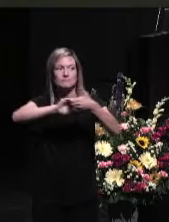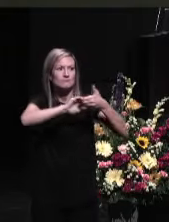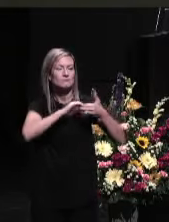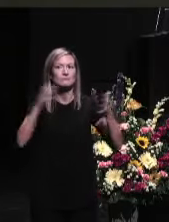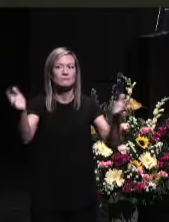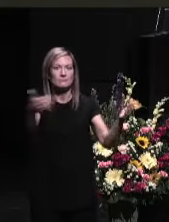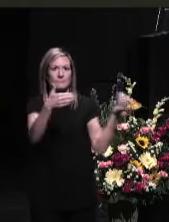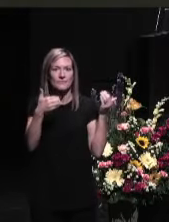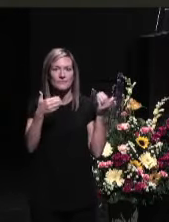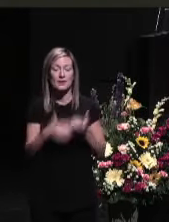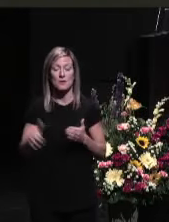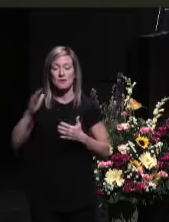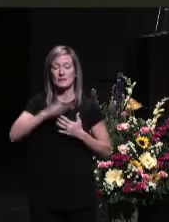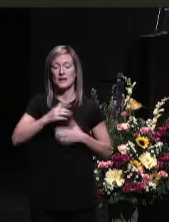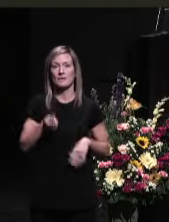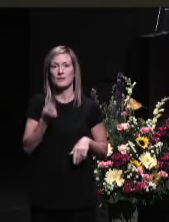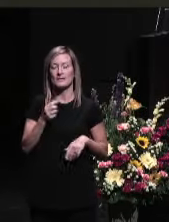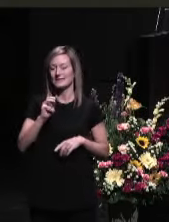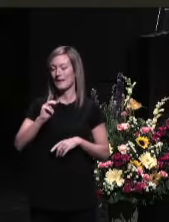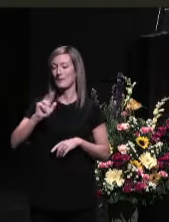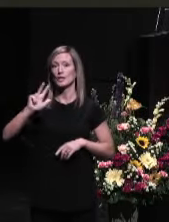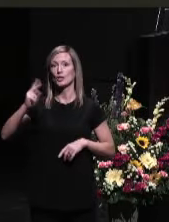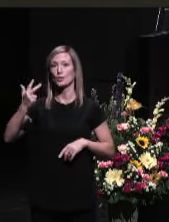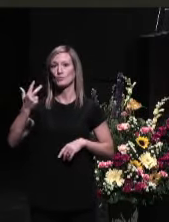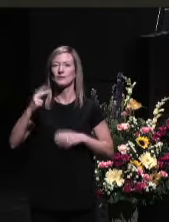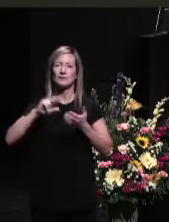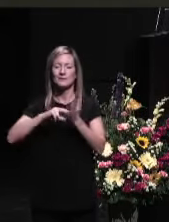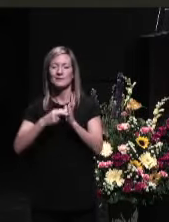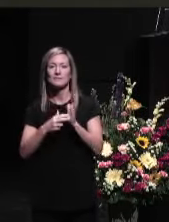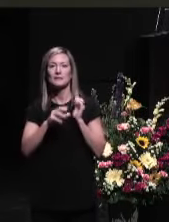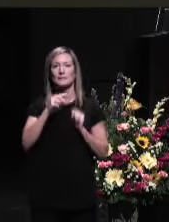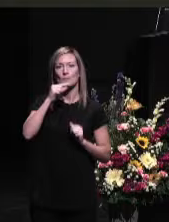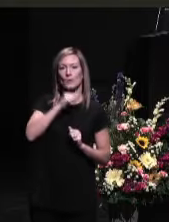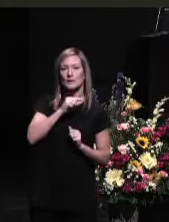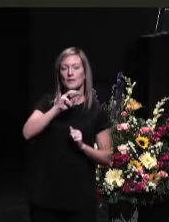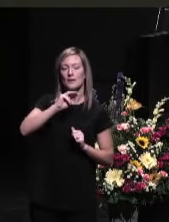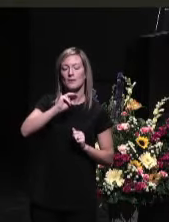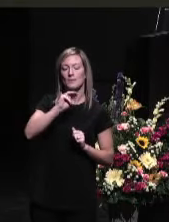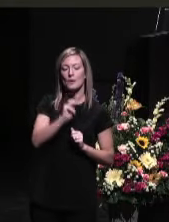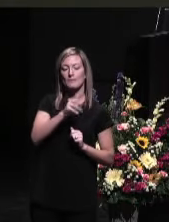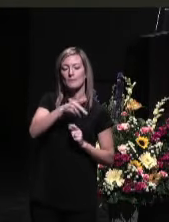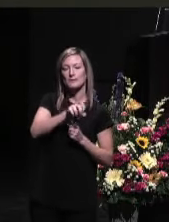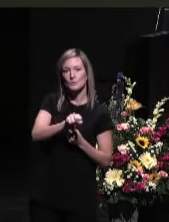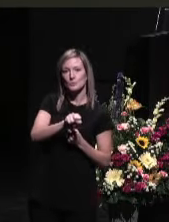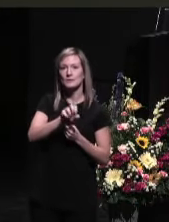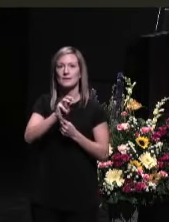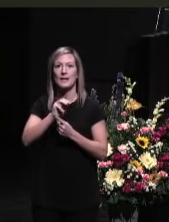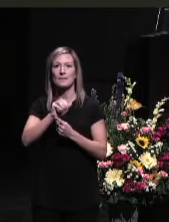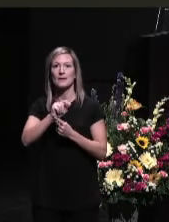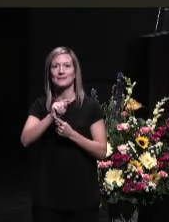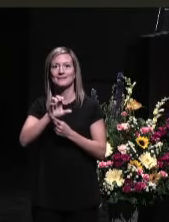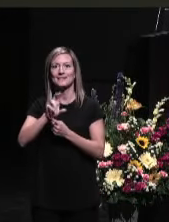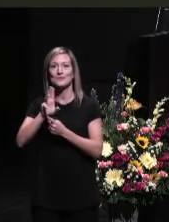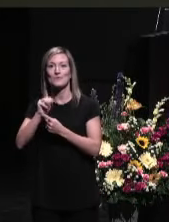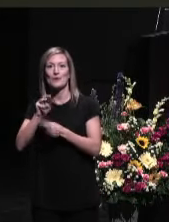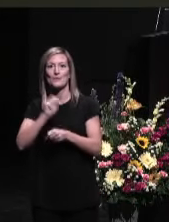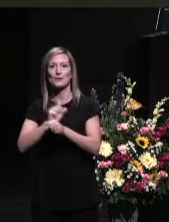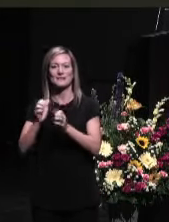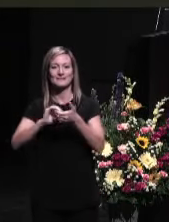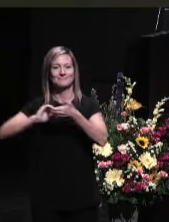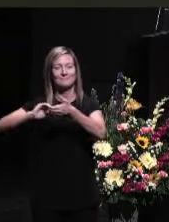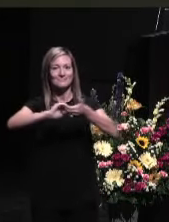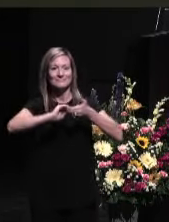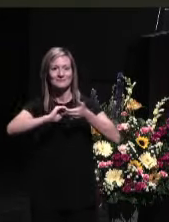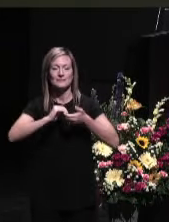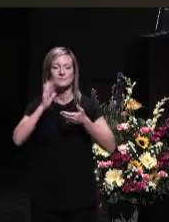M-Cubed is one of the leading ones. M-Cubed, if you don't know, stands for Milwaukee Public Schools, MATC, and UWM working together to